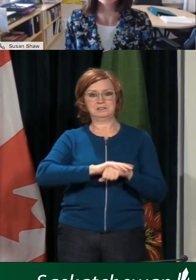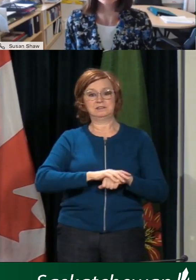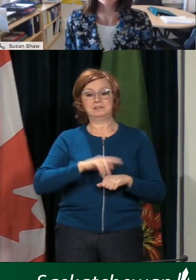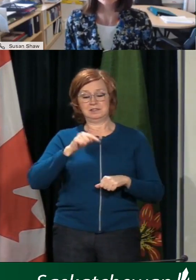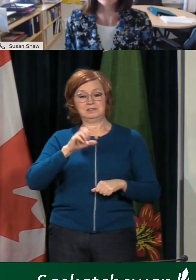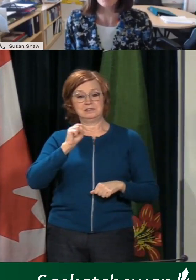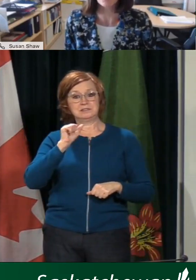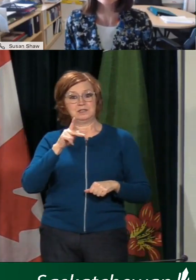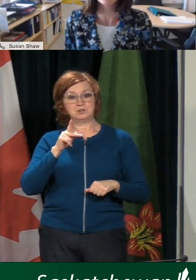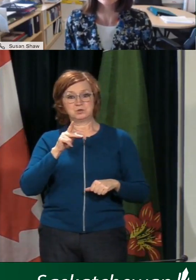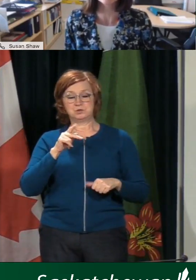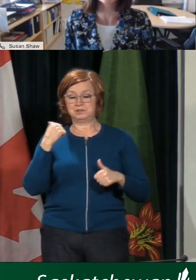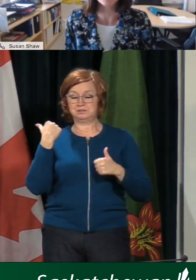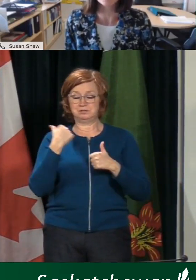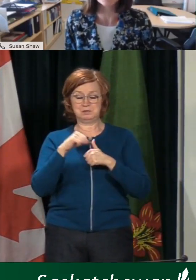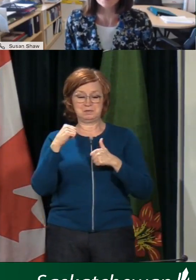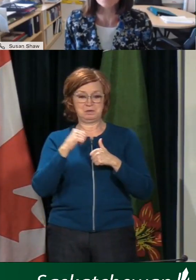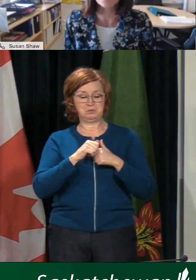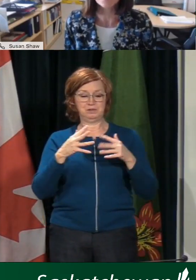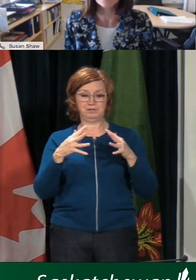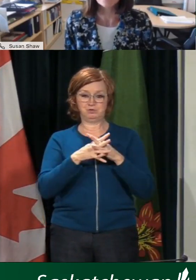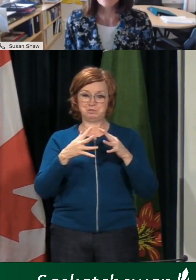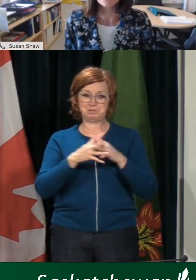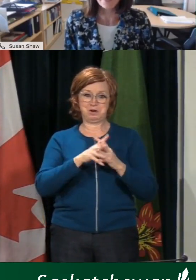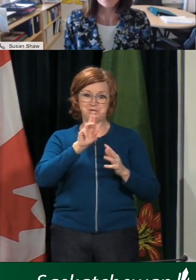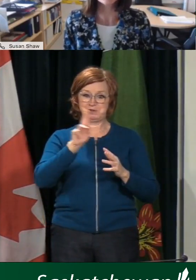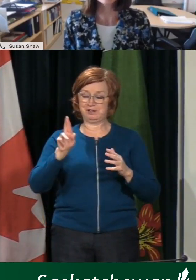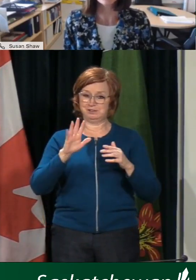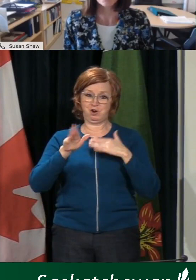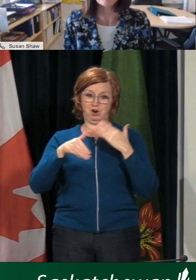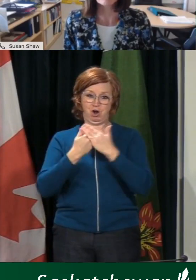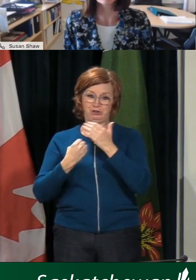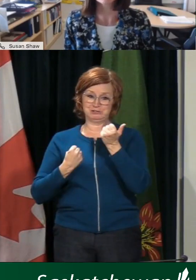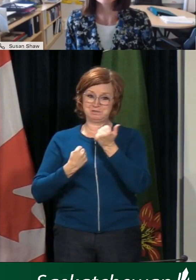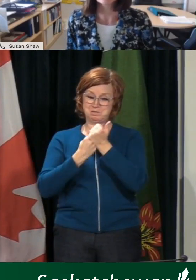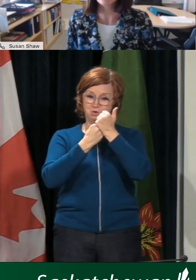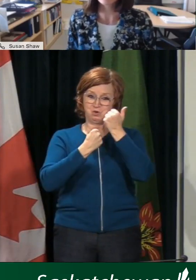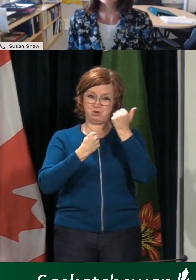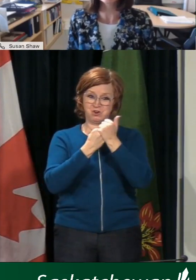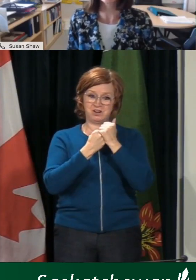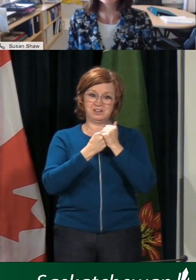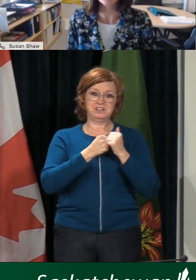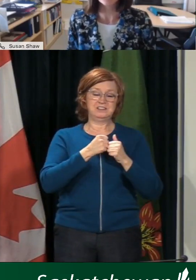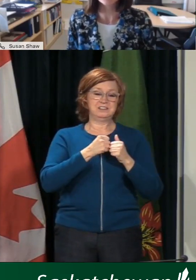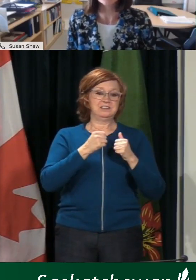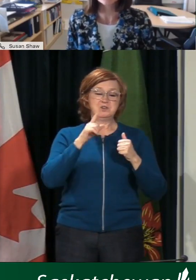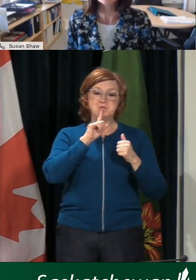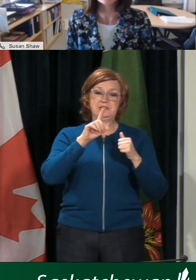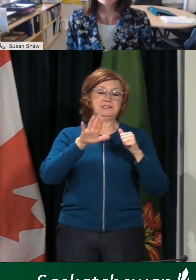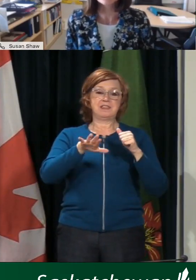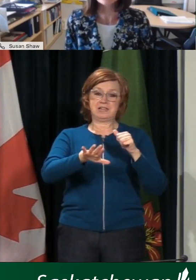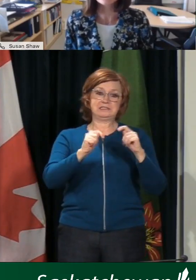you that we are all part of the same team. Thank you, everyone, for your ongoing support.